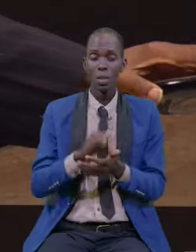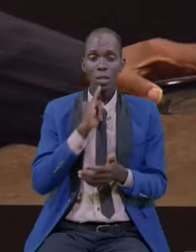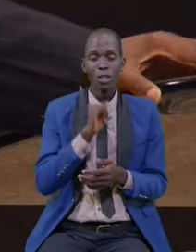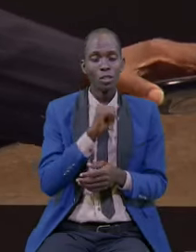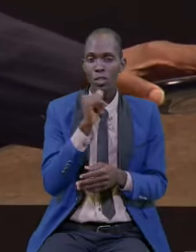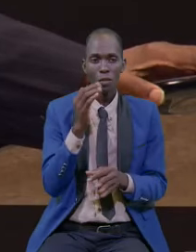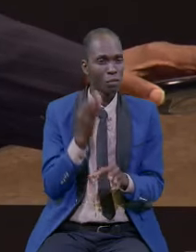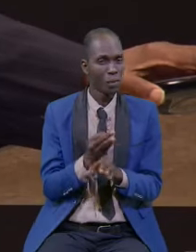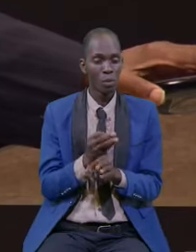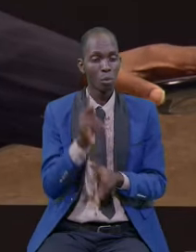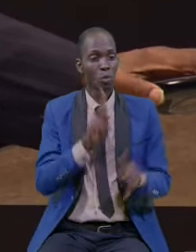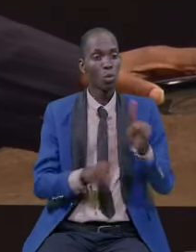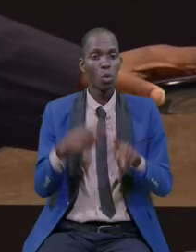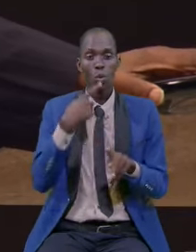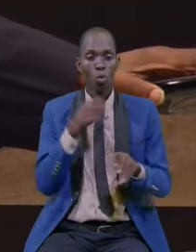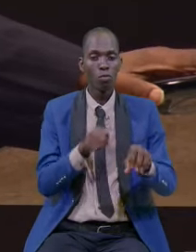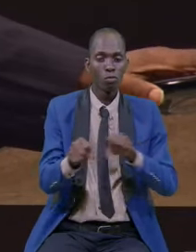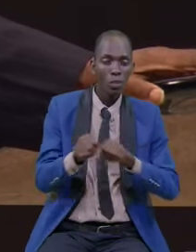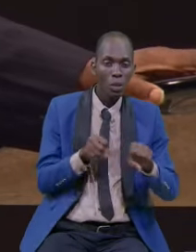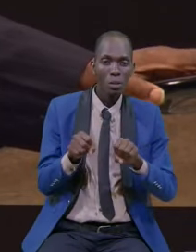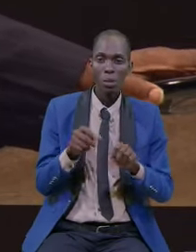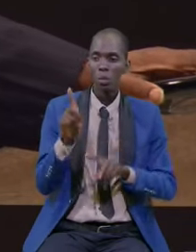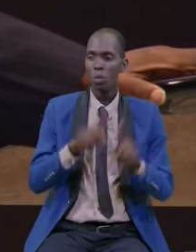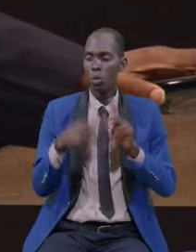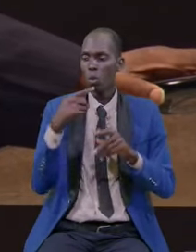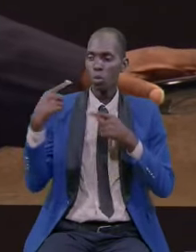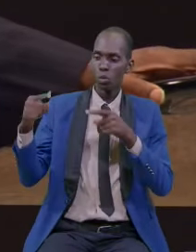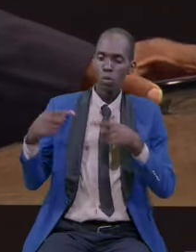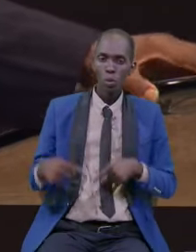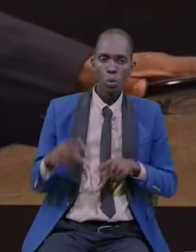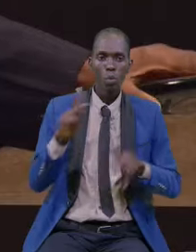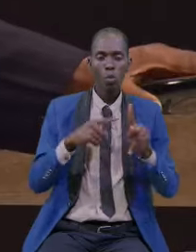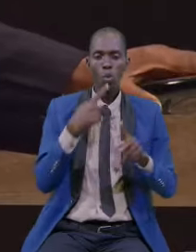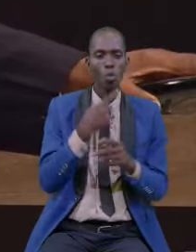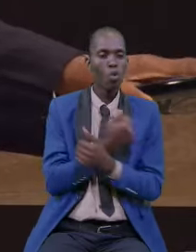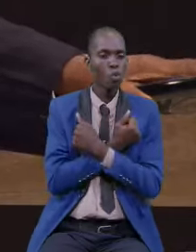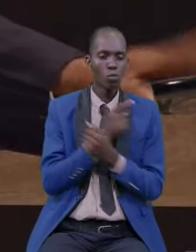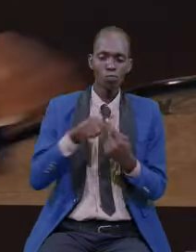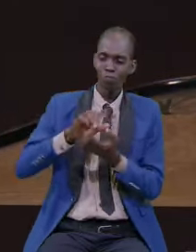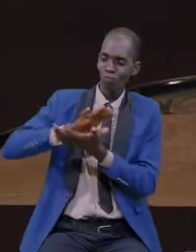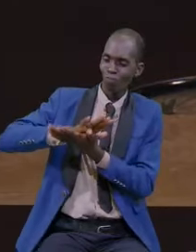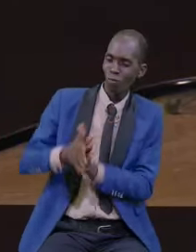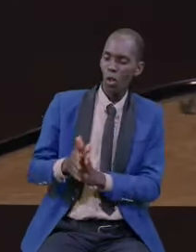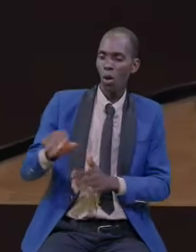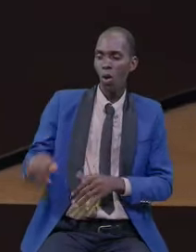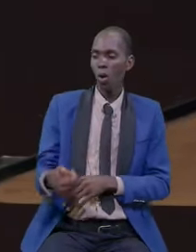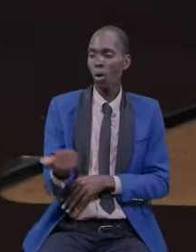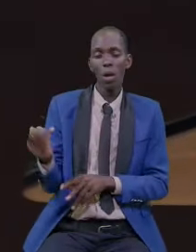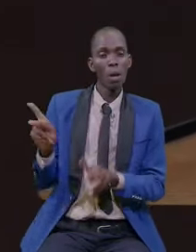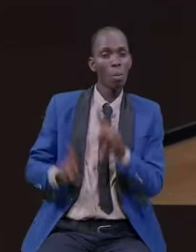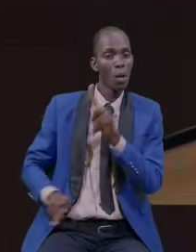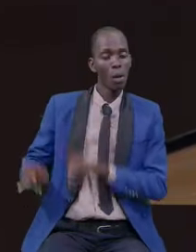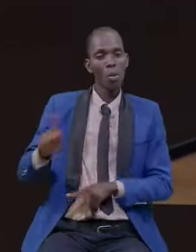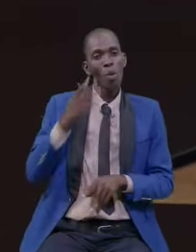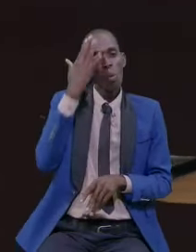those who fight, and those who kind of trample on other people so that they can